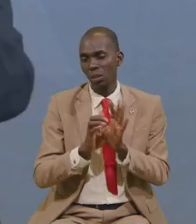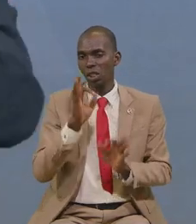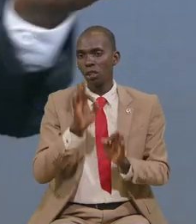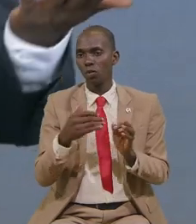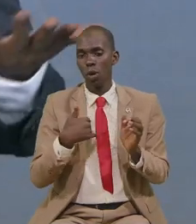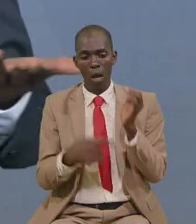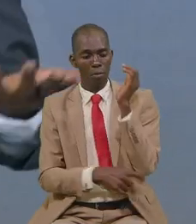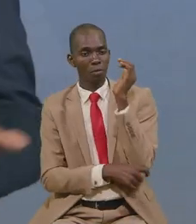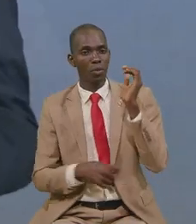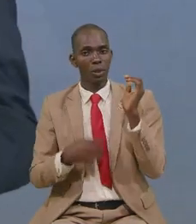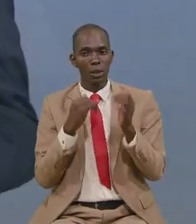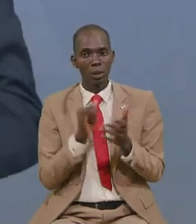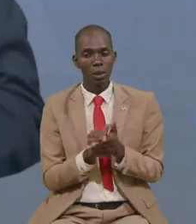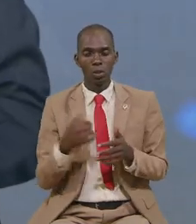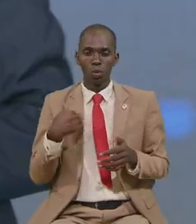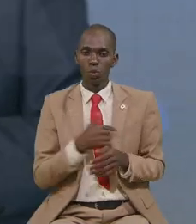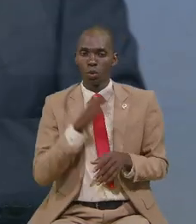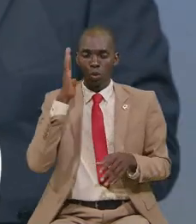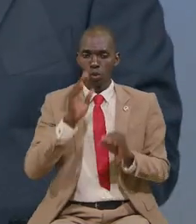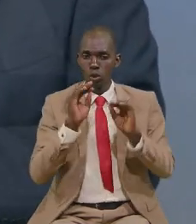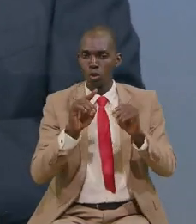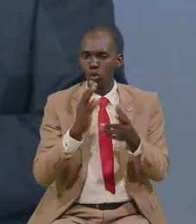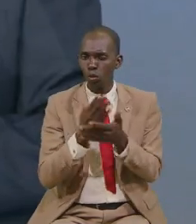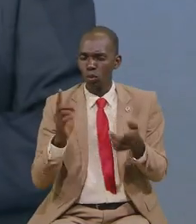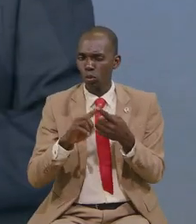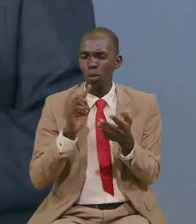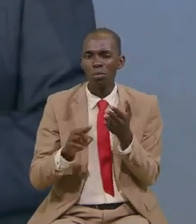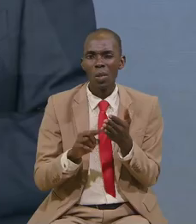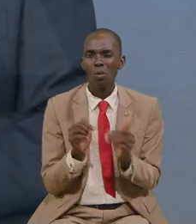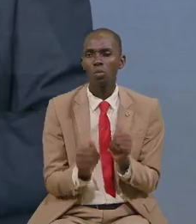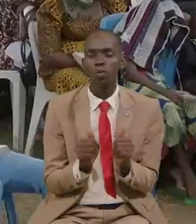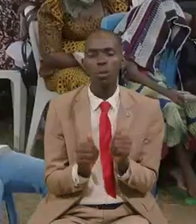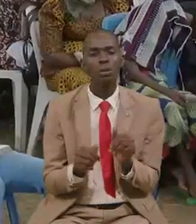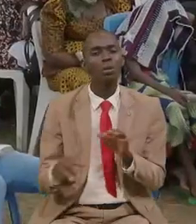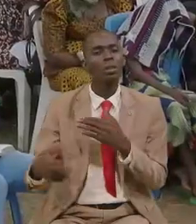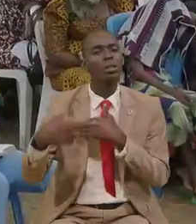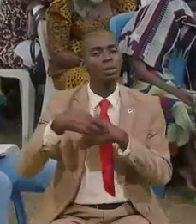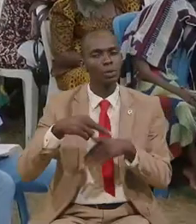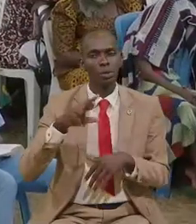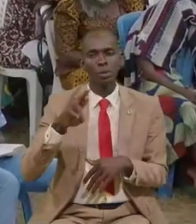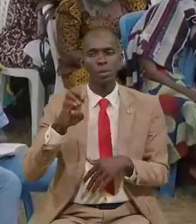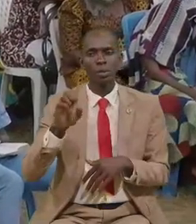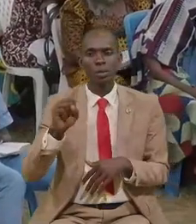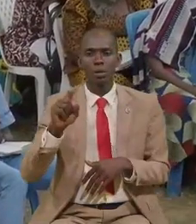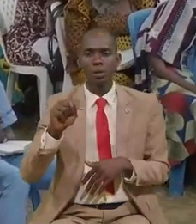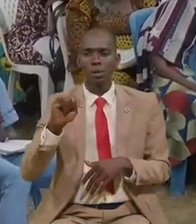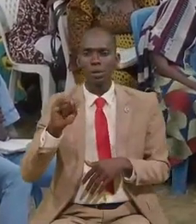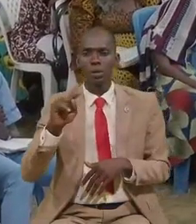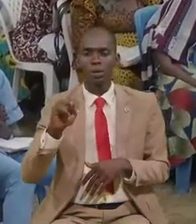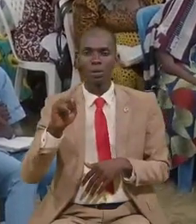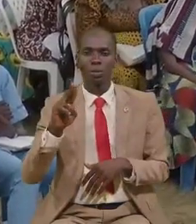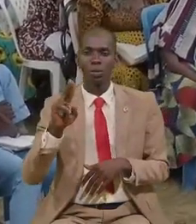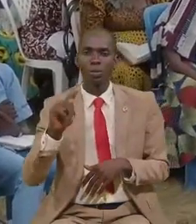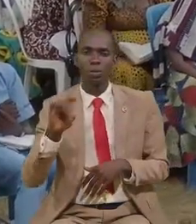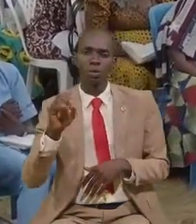says we should teach you something to observe. What's that? Restitution. You cannot just hear the word and then